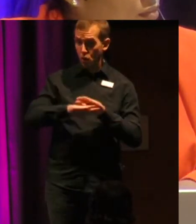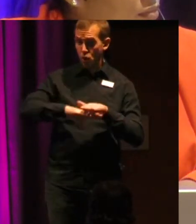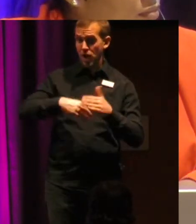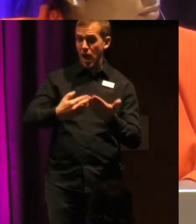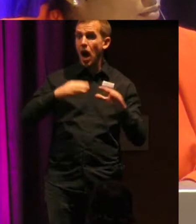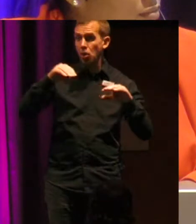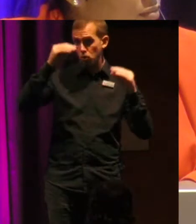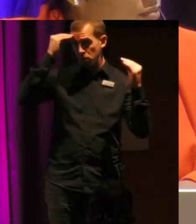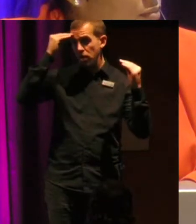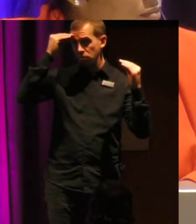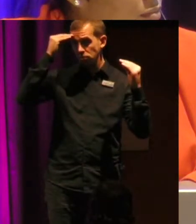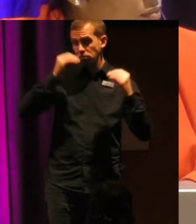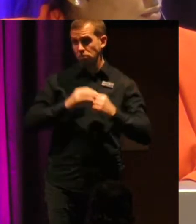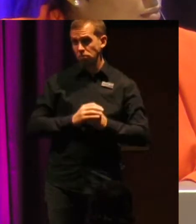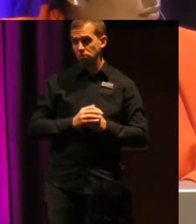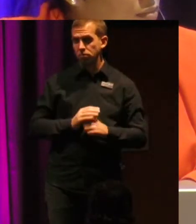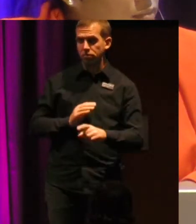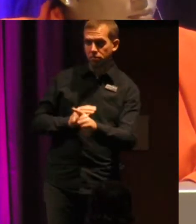get this is this, And